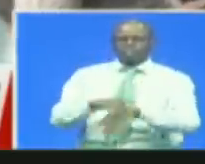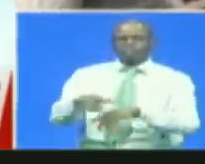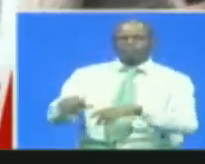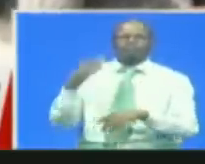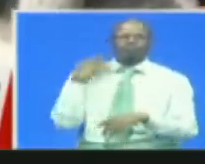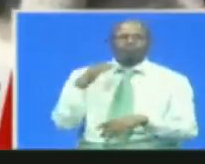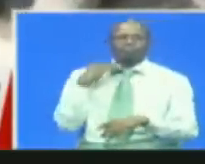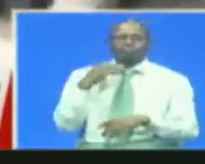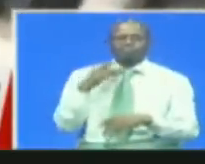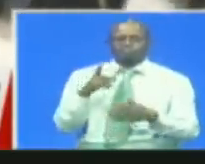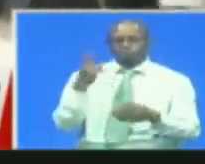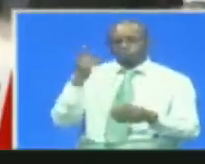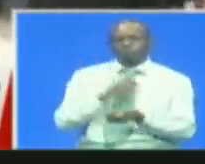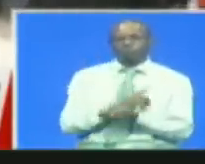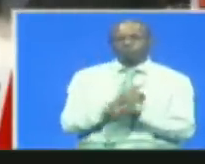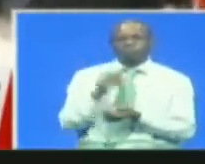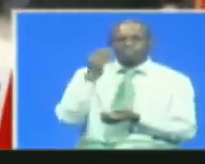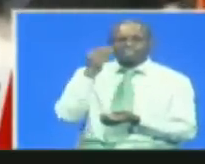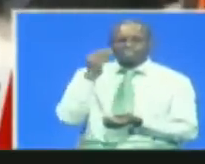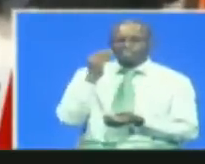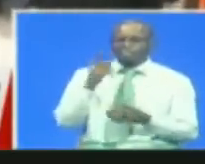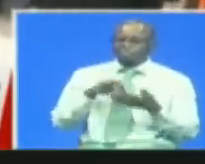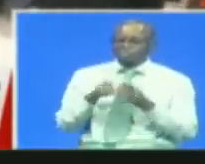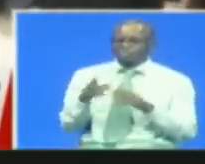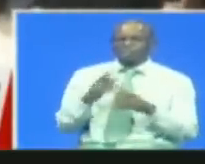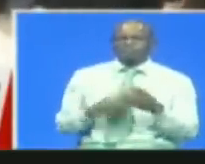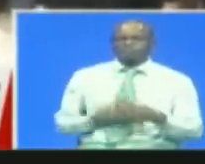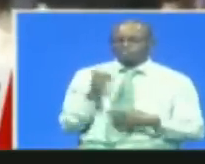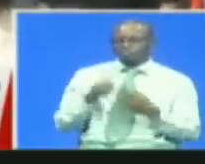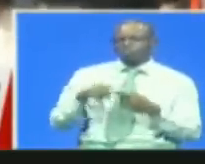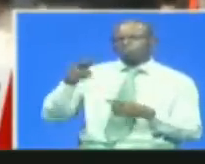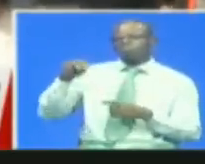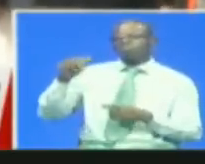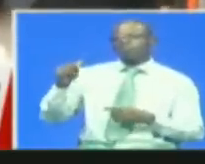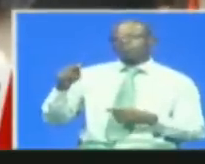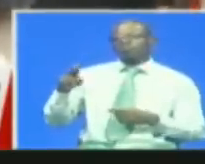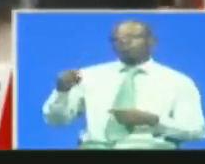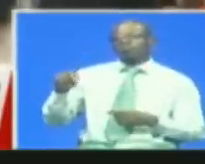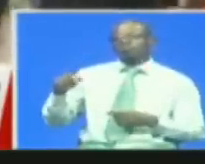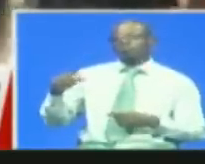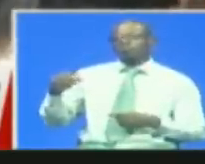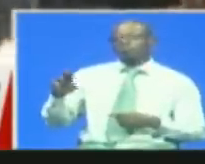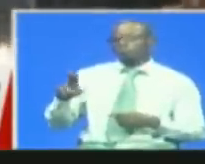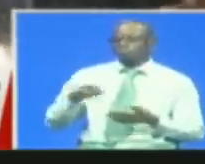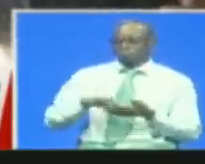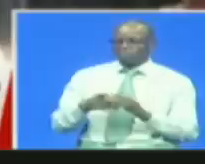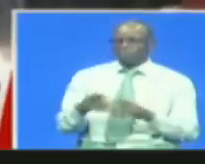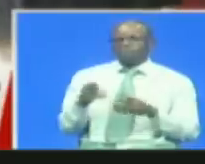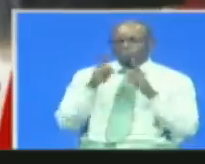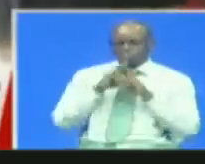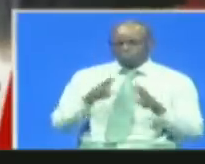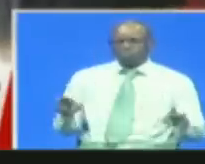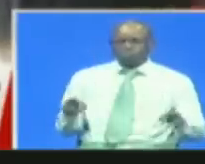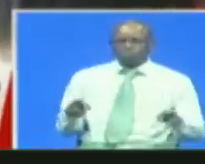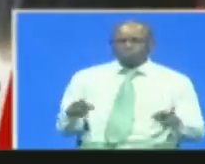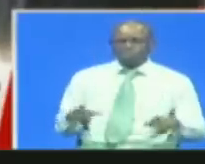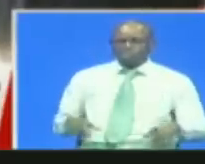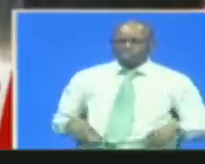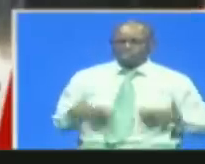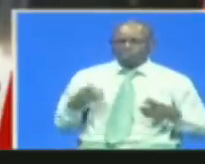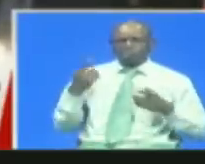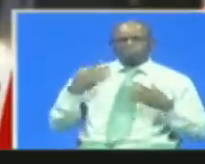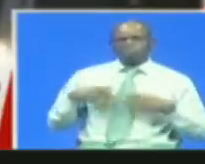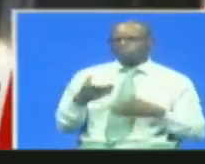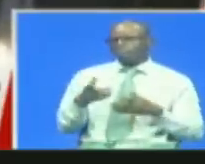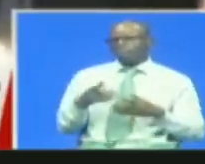Dr. Matiang'i, his visit to Matungu is the beginning of a peaceful coexistence that the residents have lacked for some time. He has